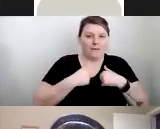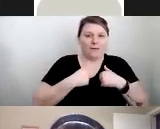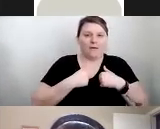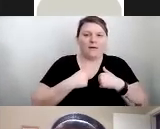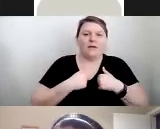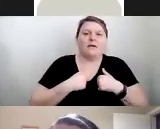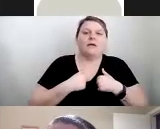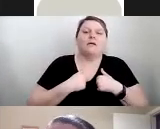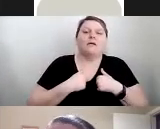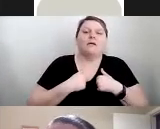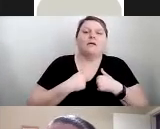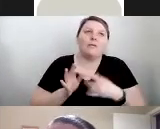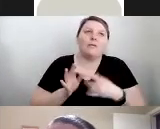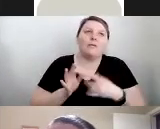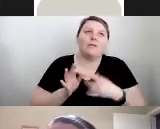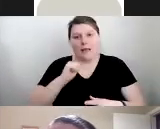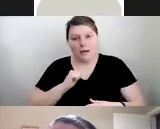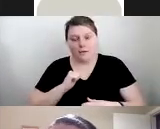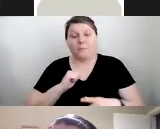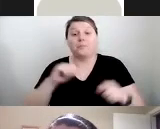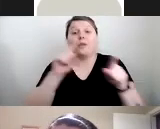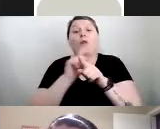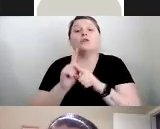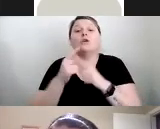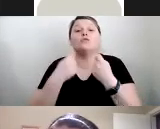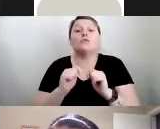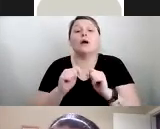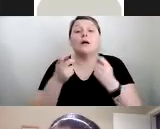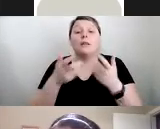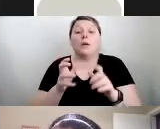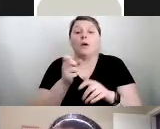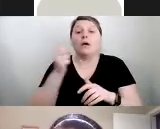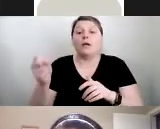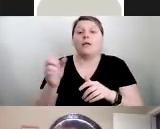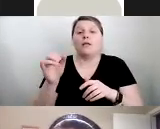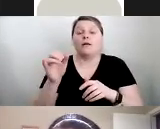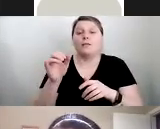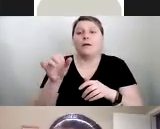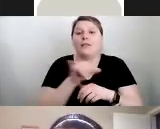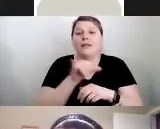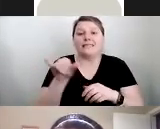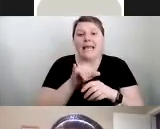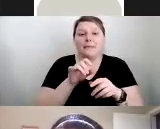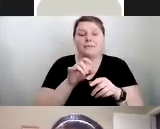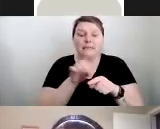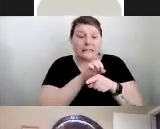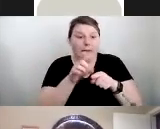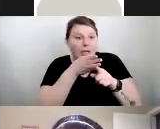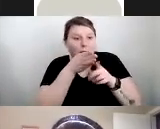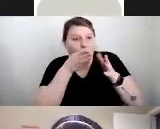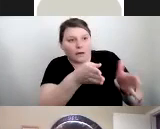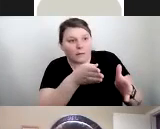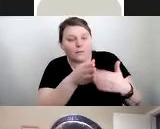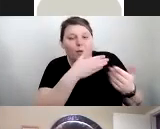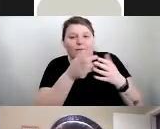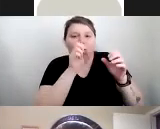exception of Atlanta. They also strive not to put you into the same discipline that you're currently working in. So for example, if